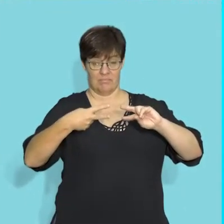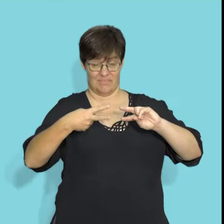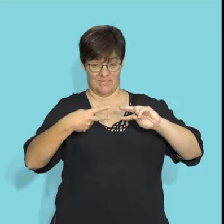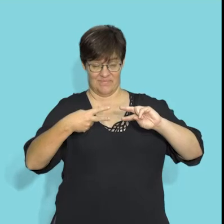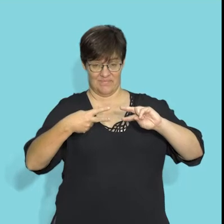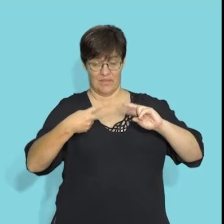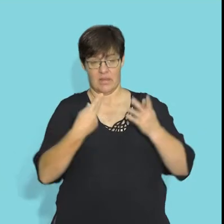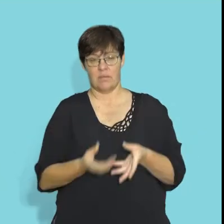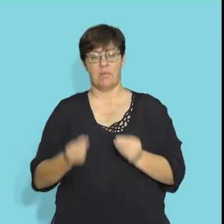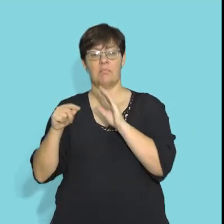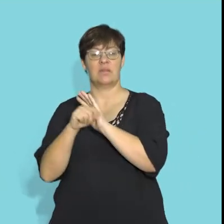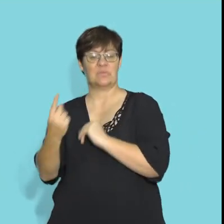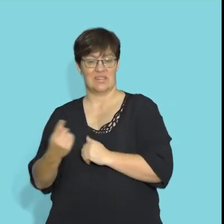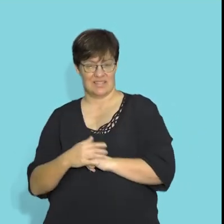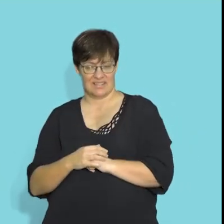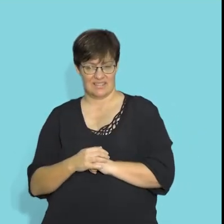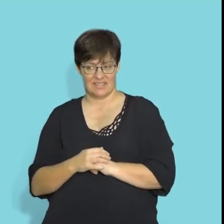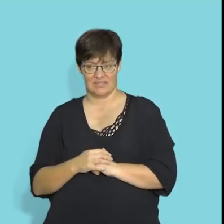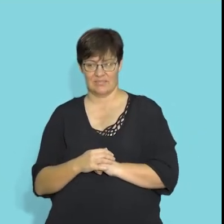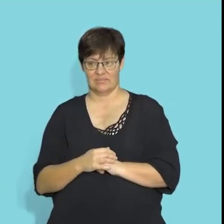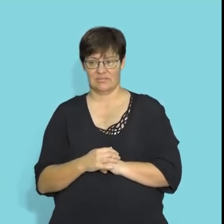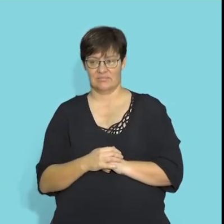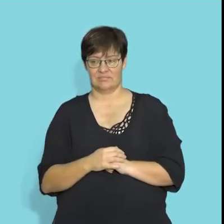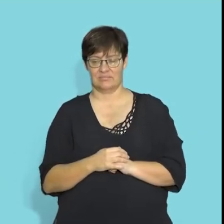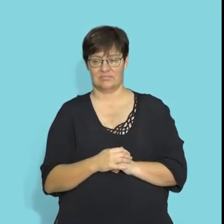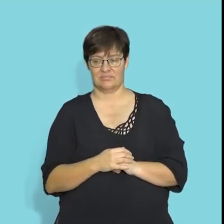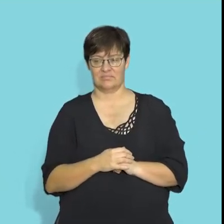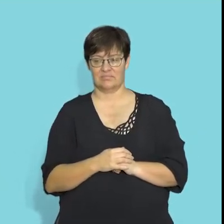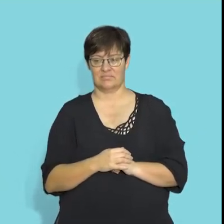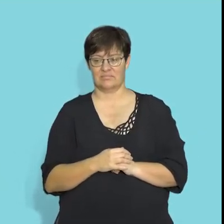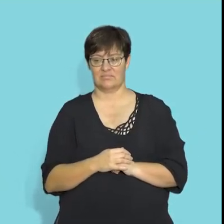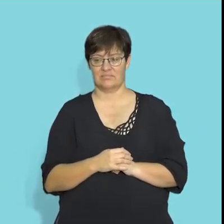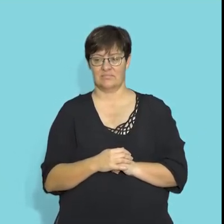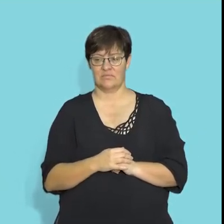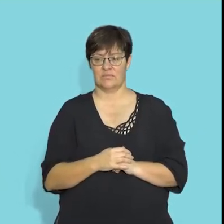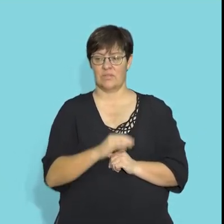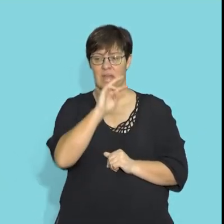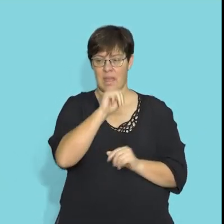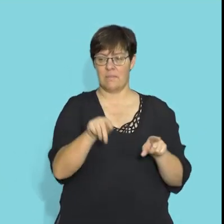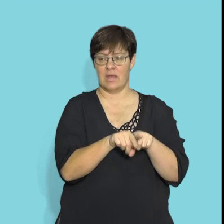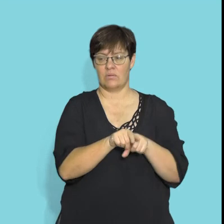I have my second sign, the gradient of my second line,